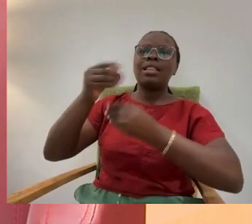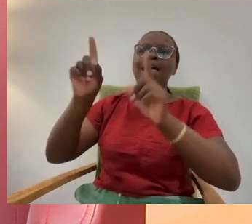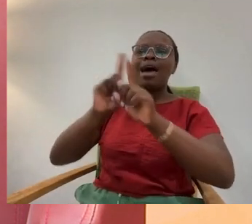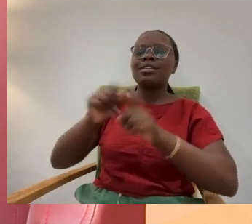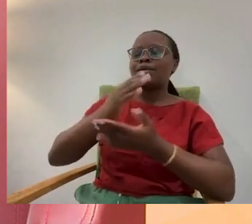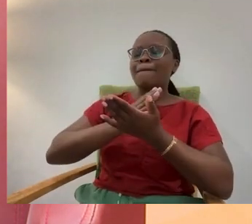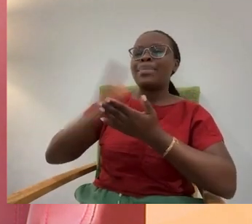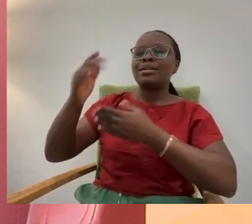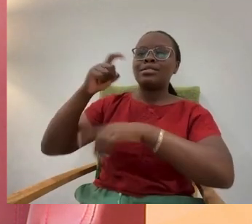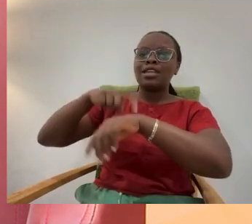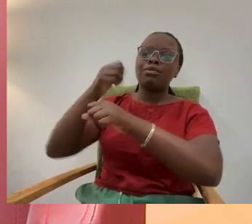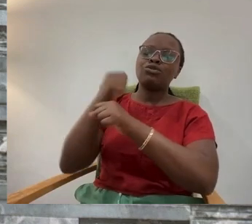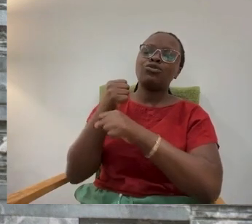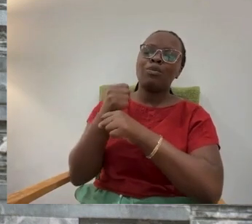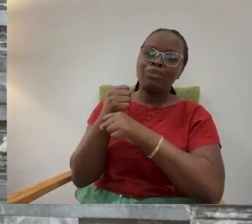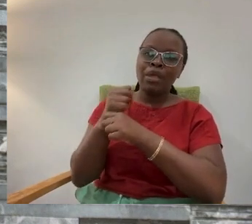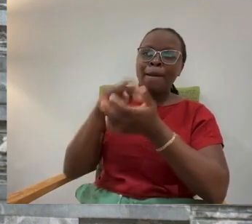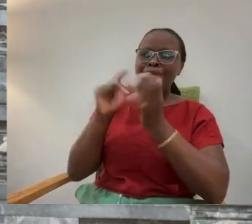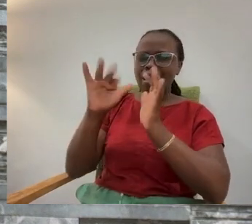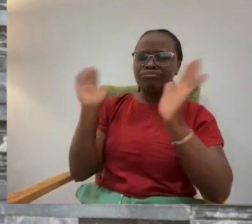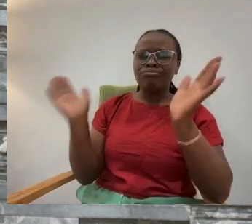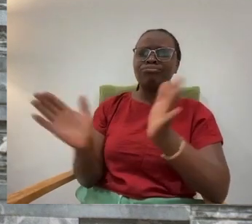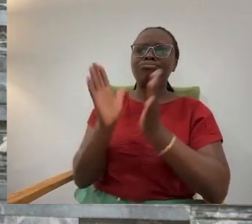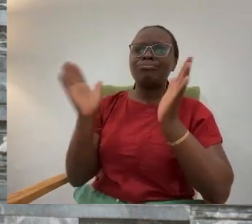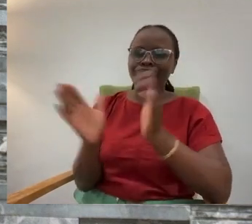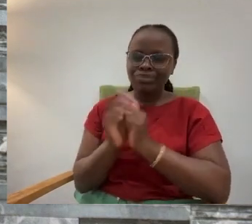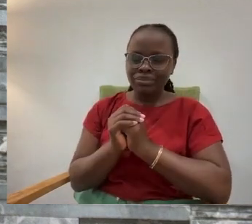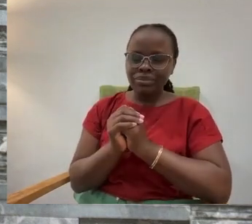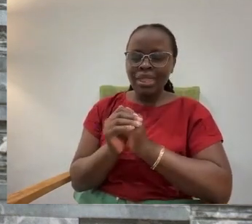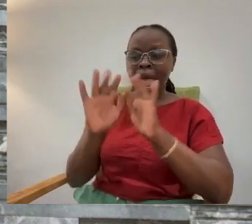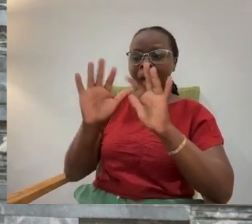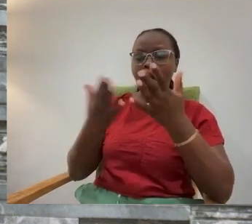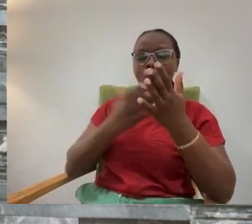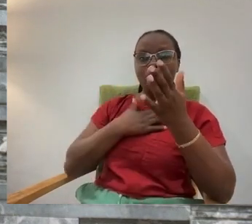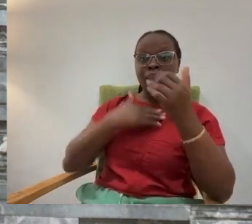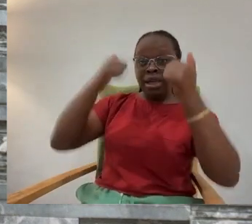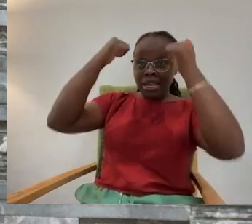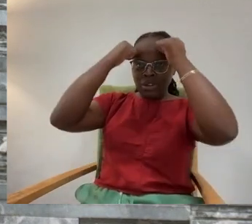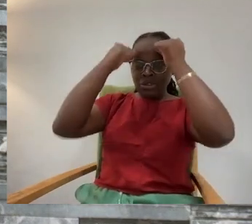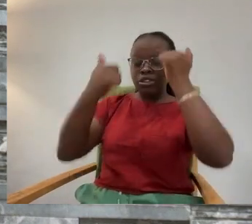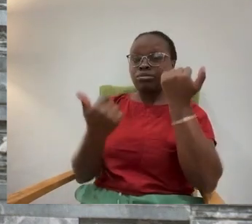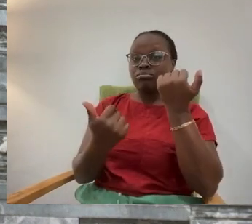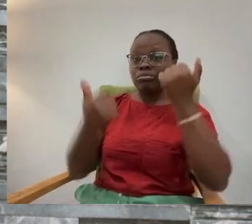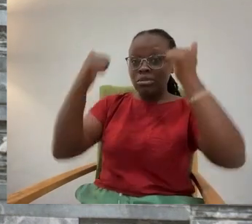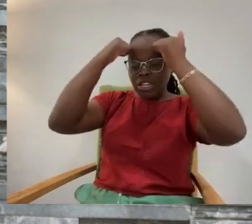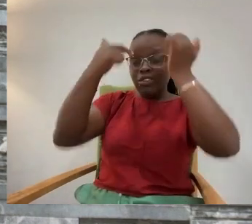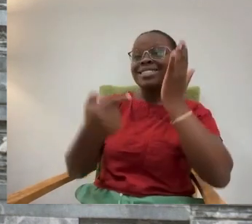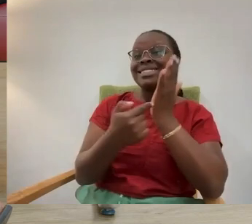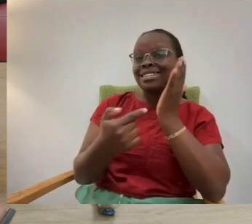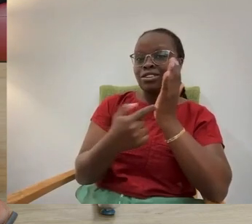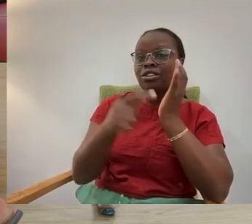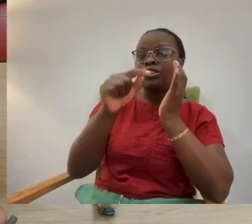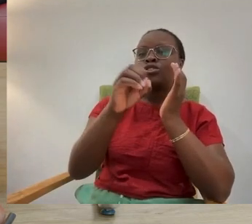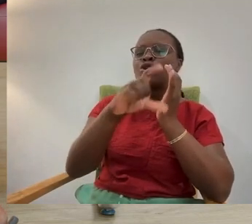that's also a motivation. How can our EdTech tools be made more accessible to those low-income, crisis-affected